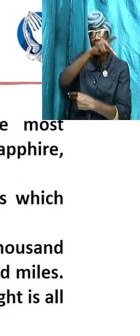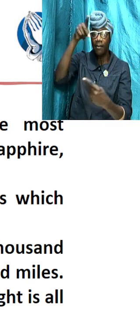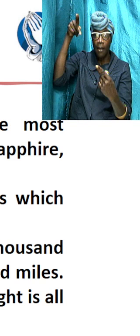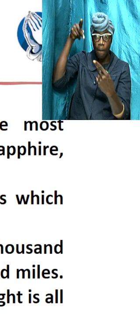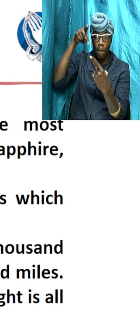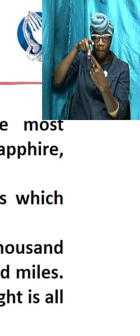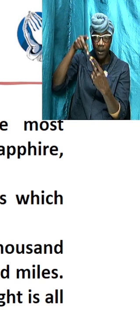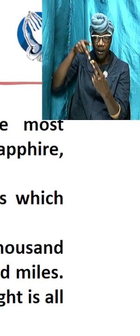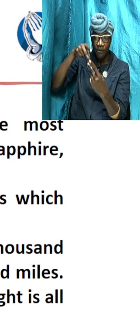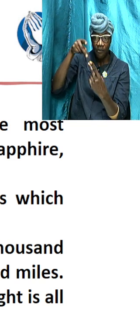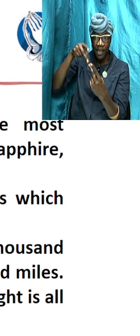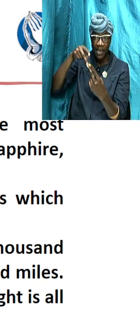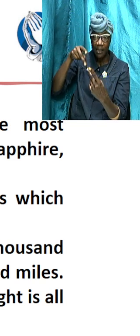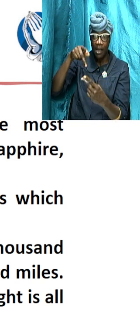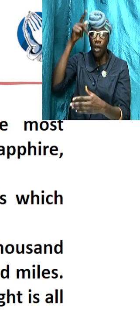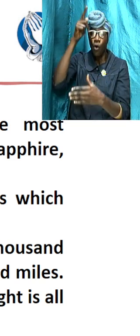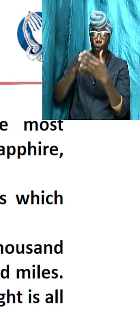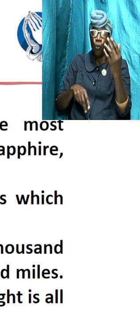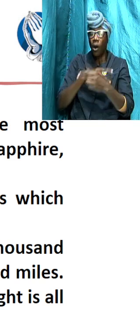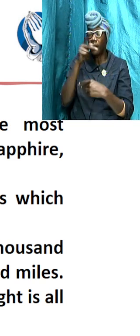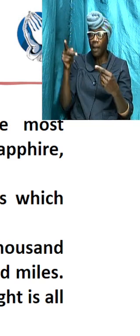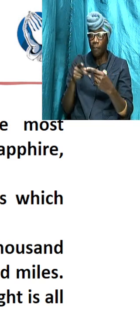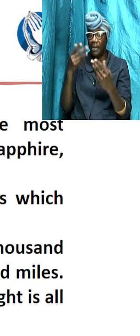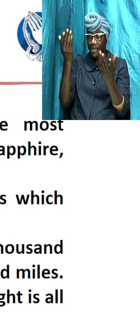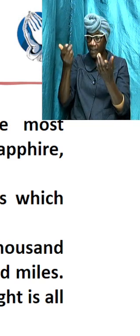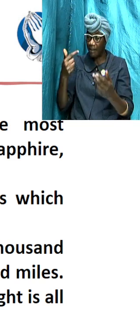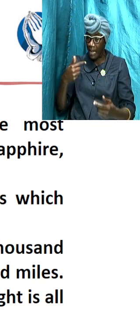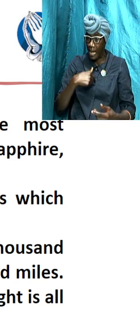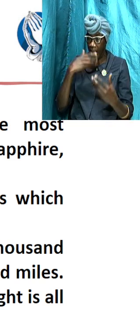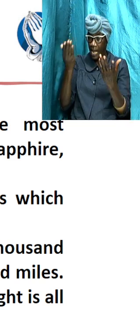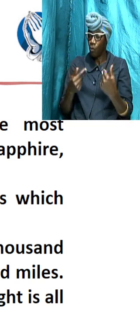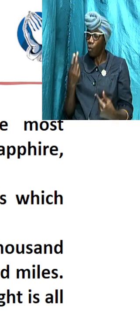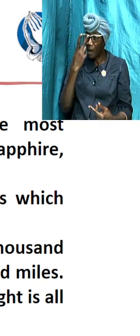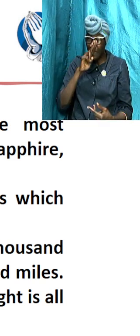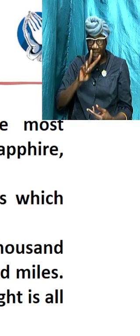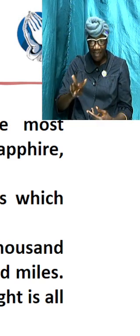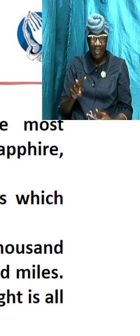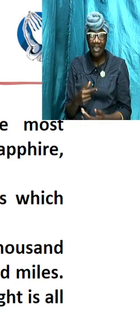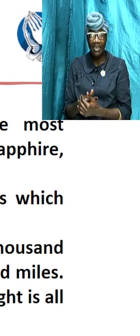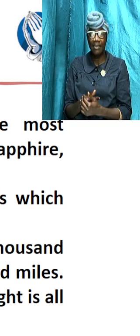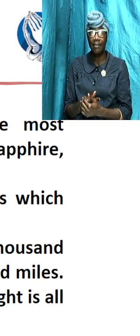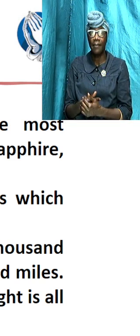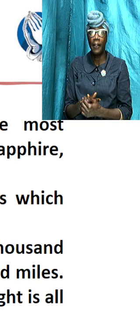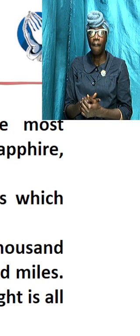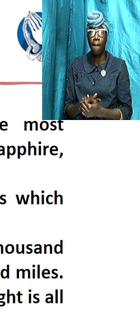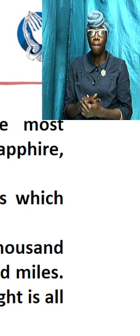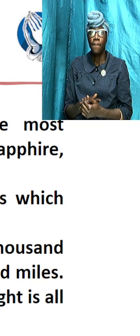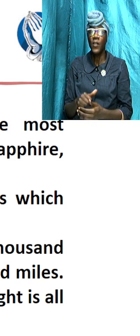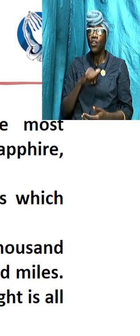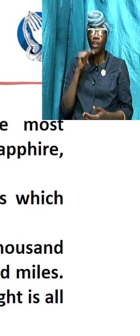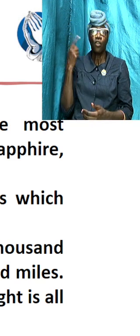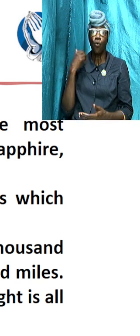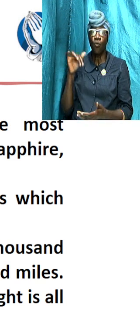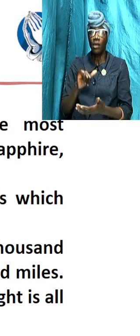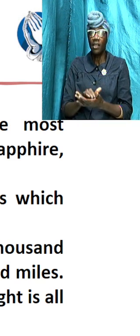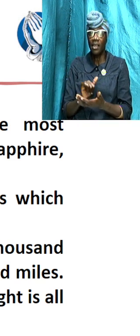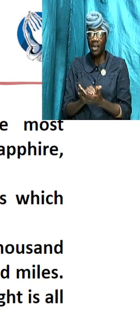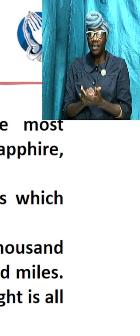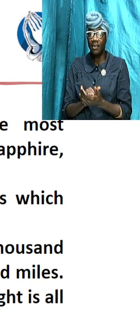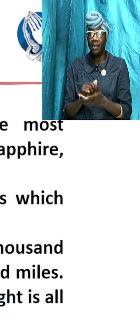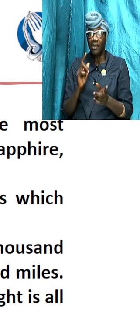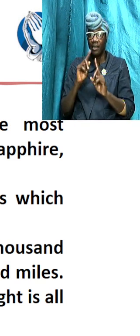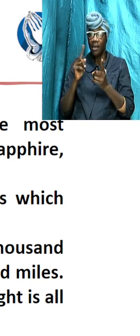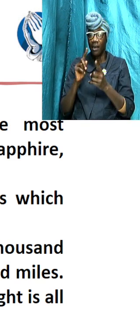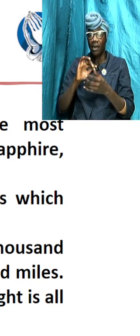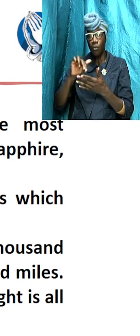a place. My God. I want to see it. Praise God. And not only that, you're talking about the